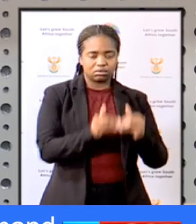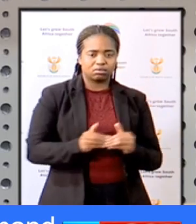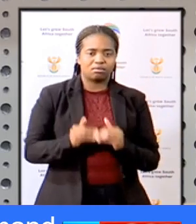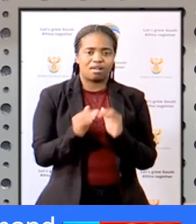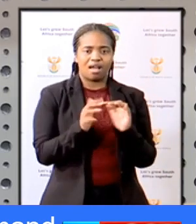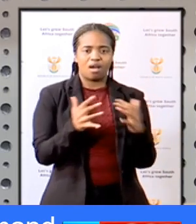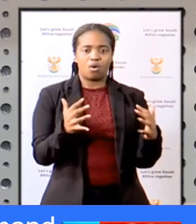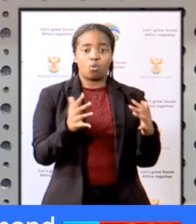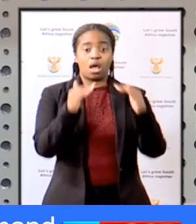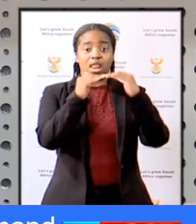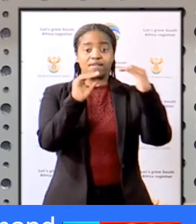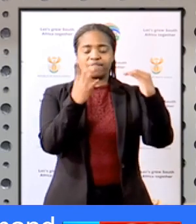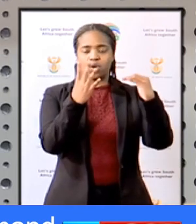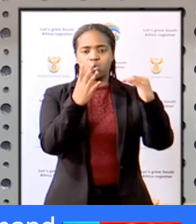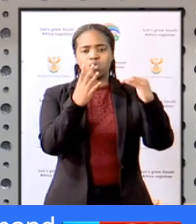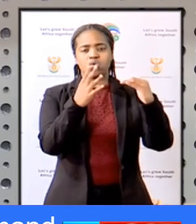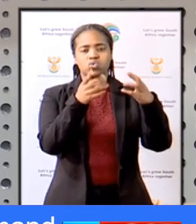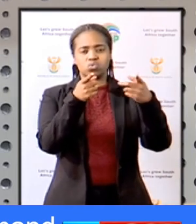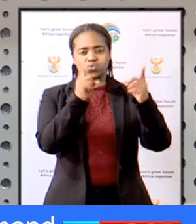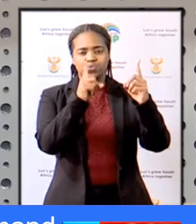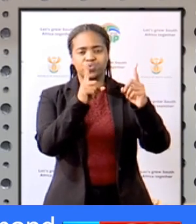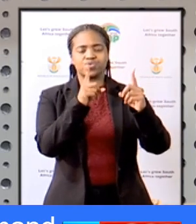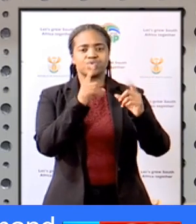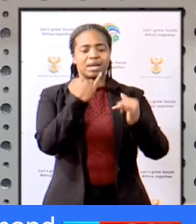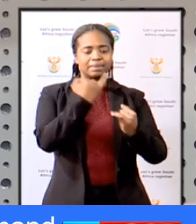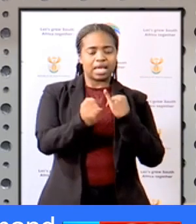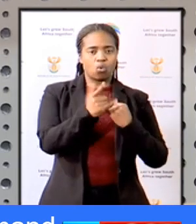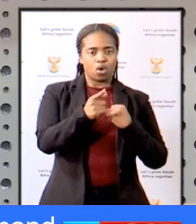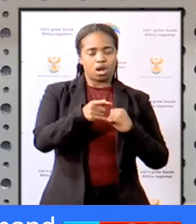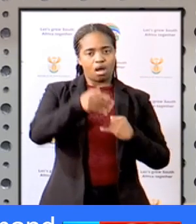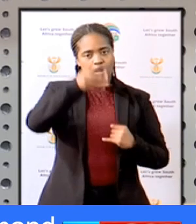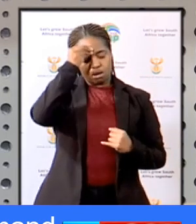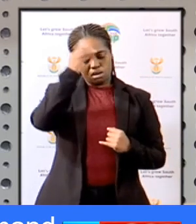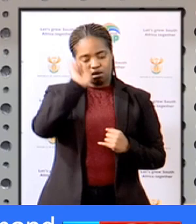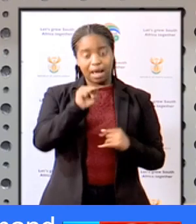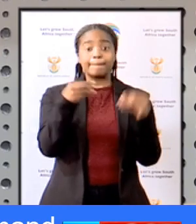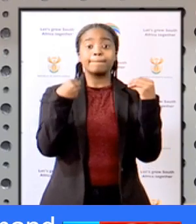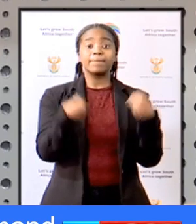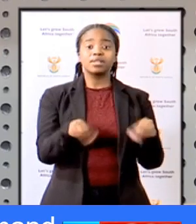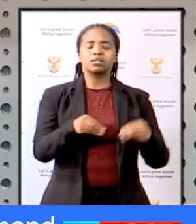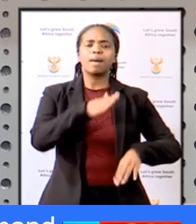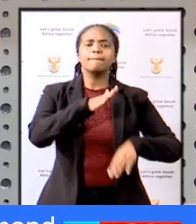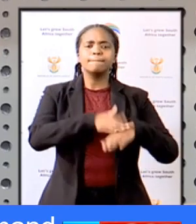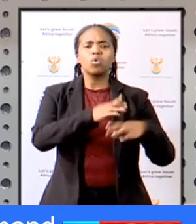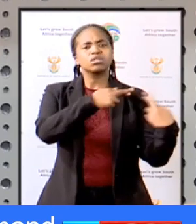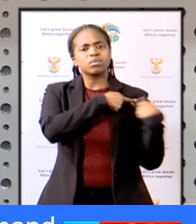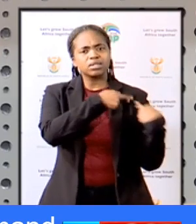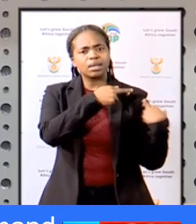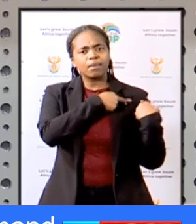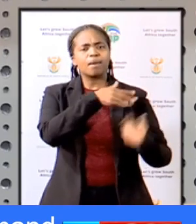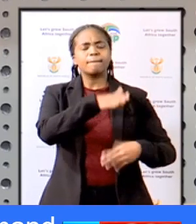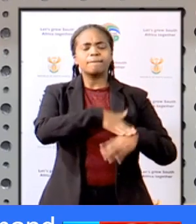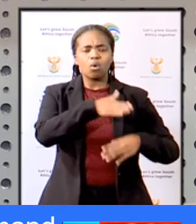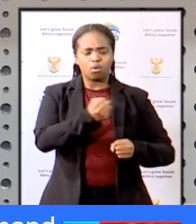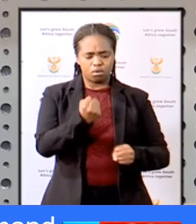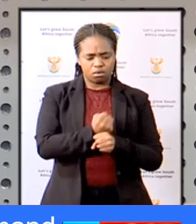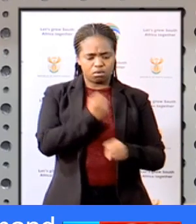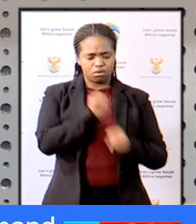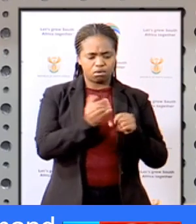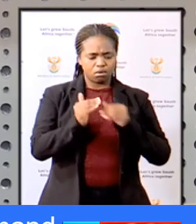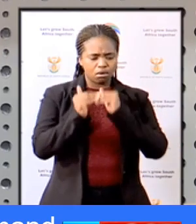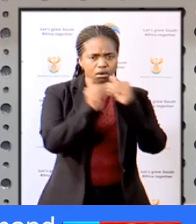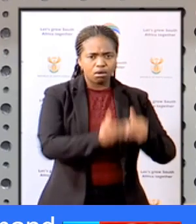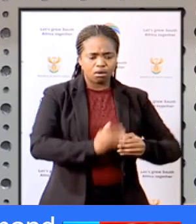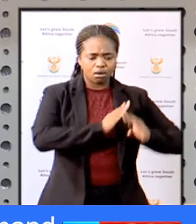saying greater responsibility on workplaces, on businesses, greater role and responsibility